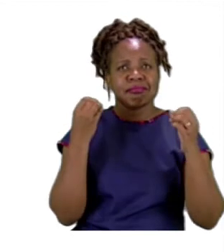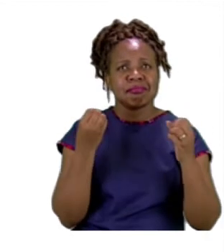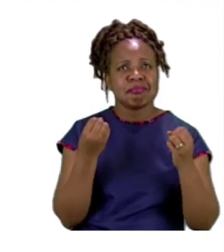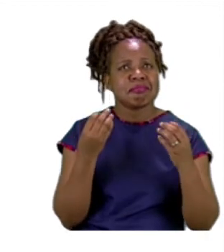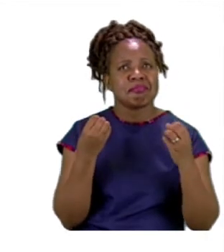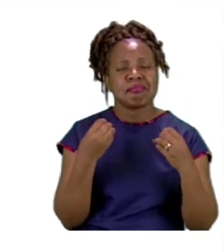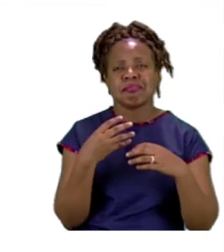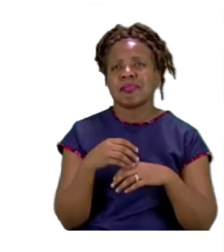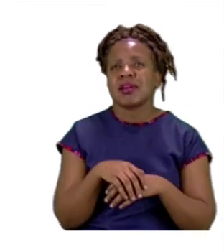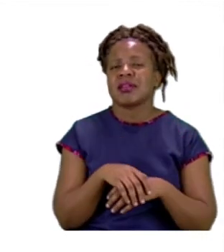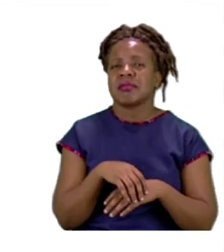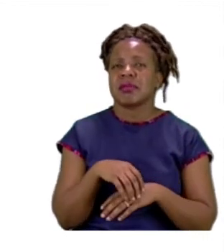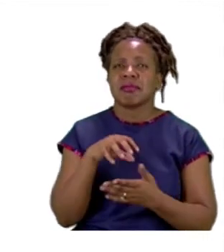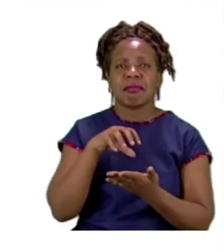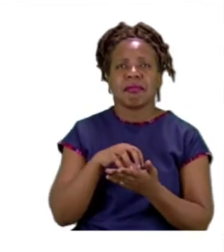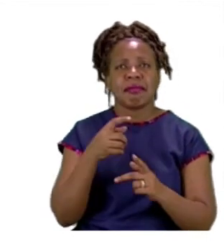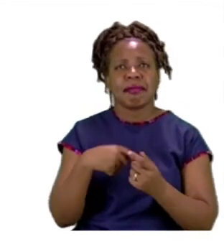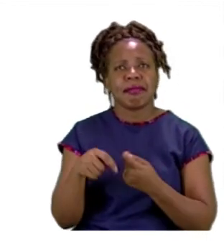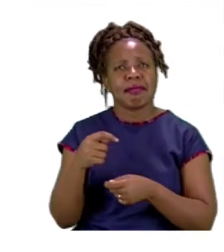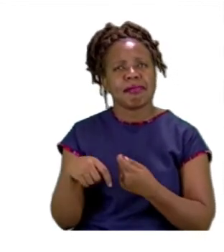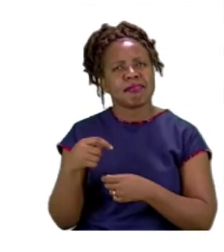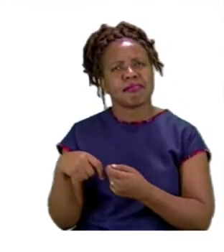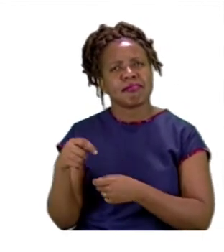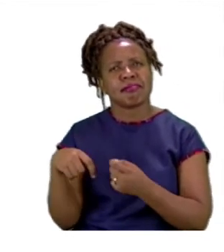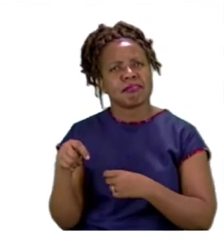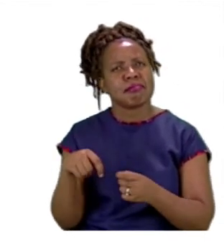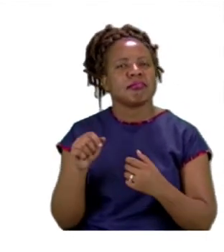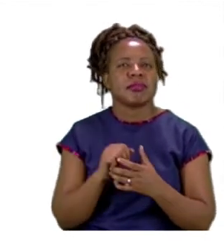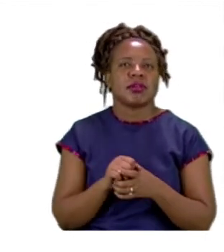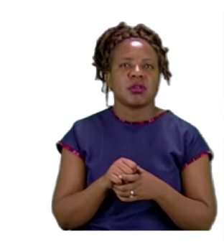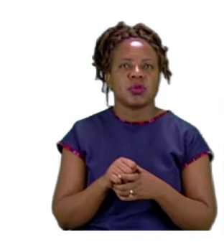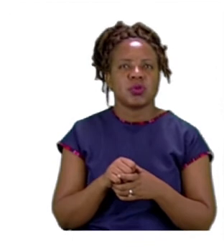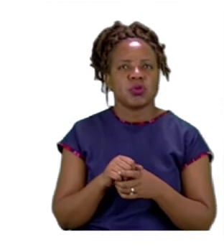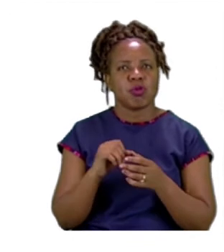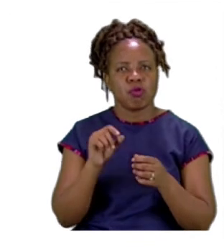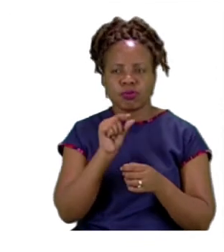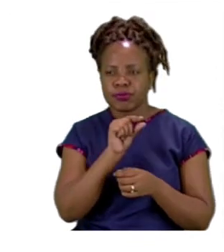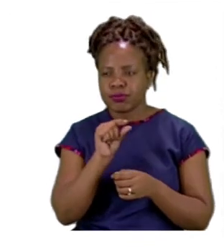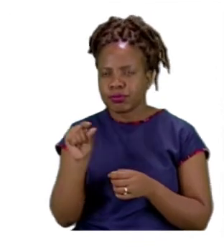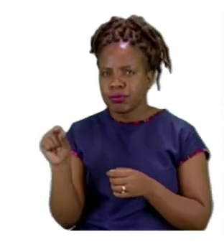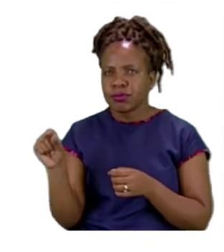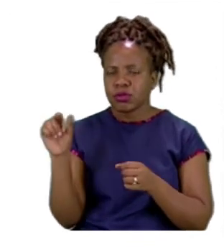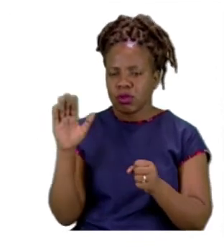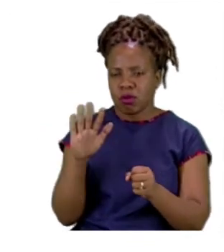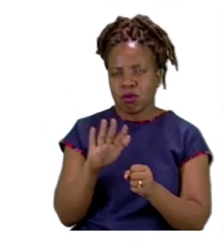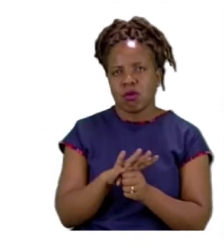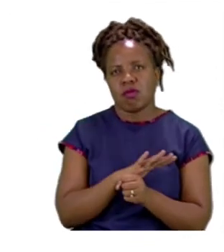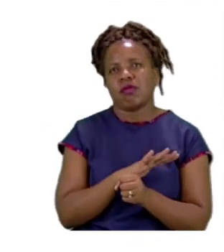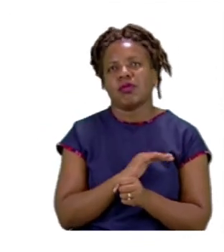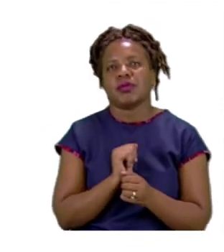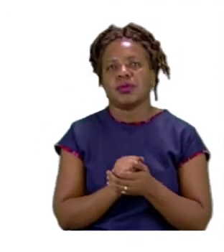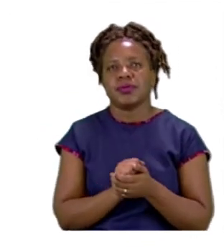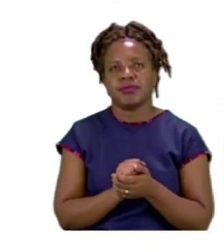because the chart shows that all the pies were sold up until right till the